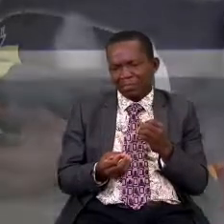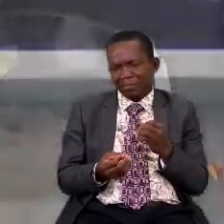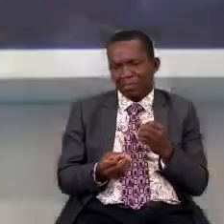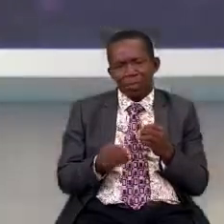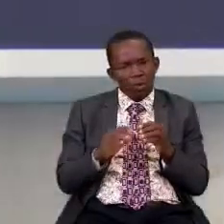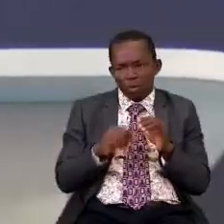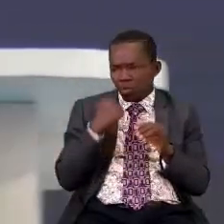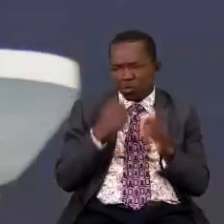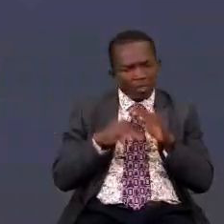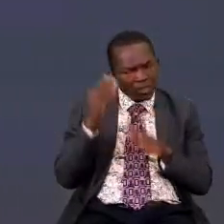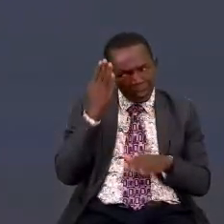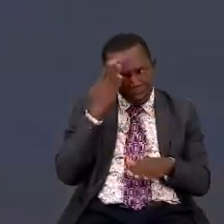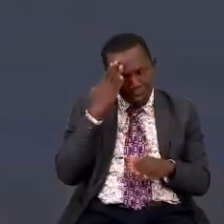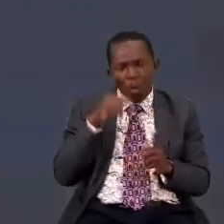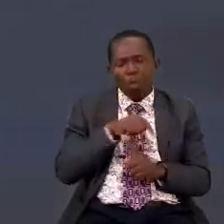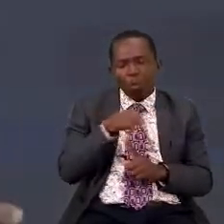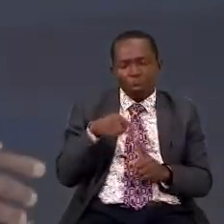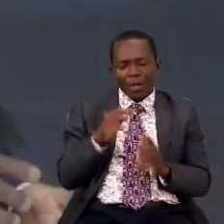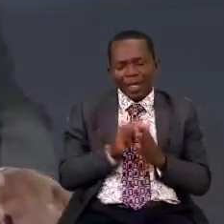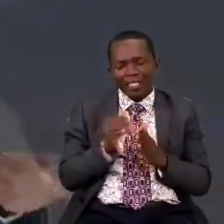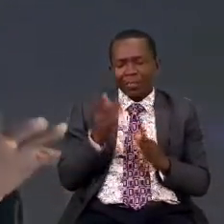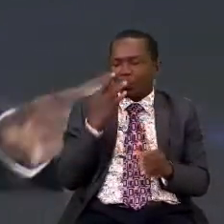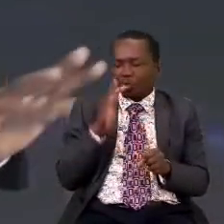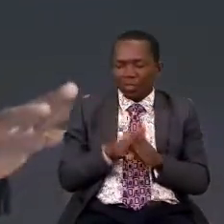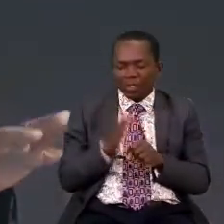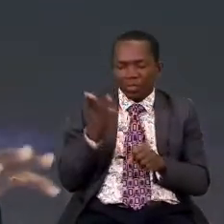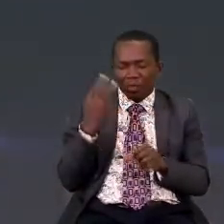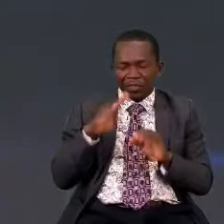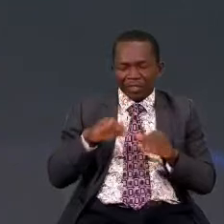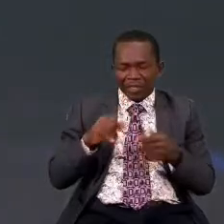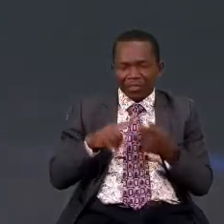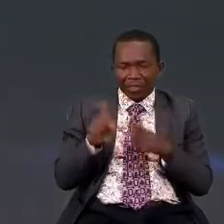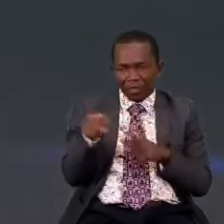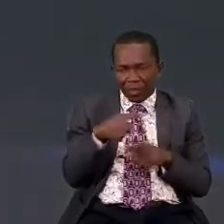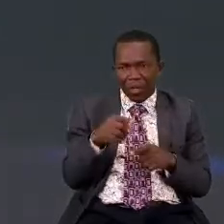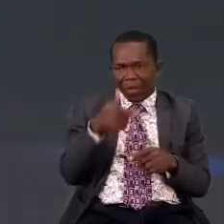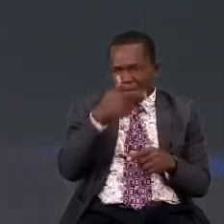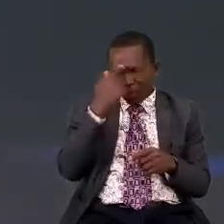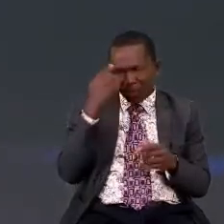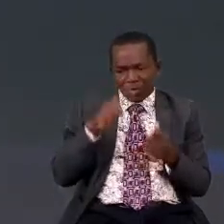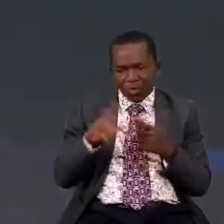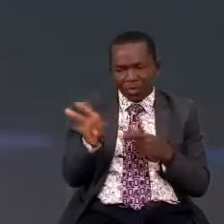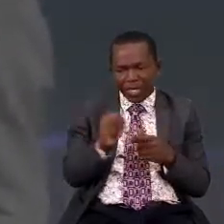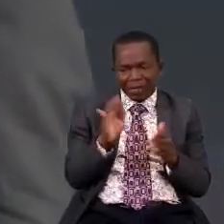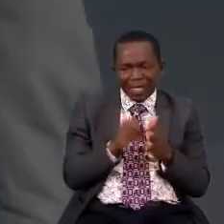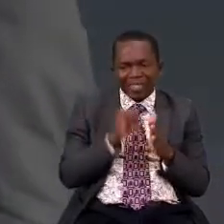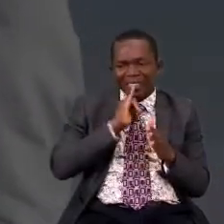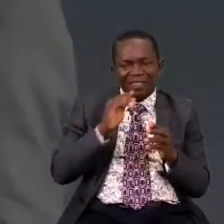incredible, for them it's a no-go area, and because of that they laugh at the promise. But